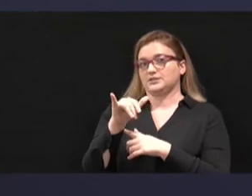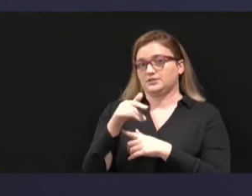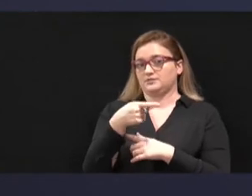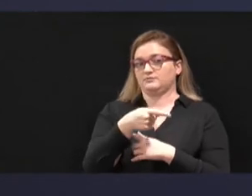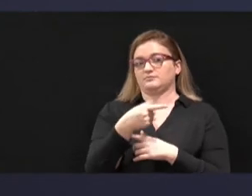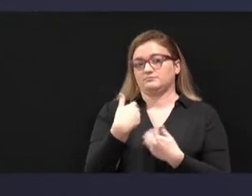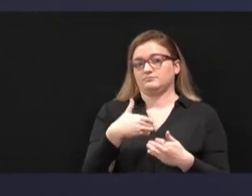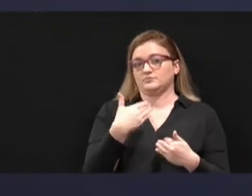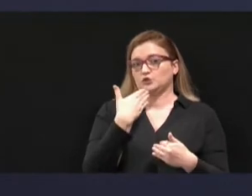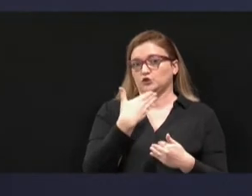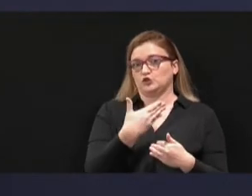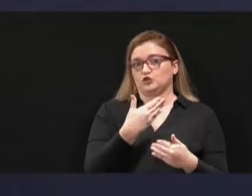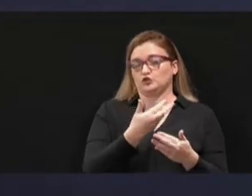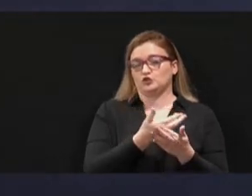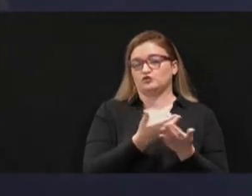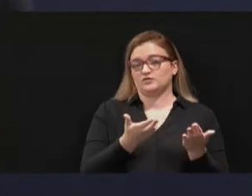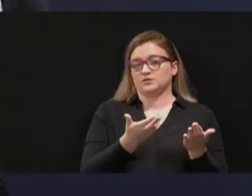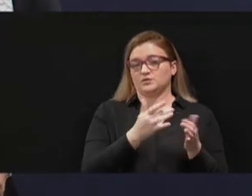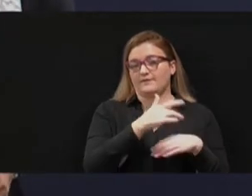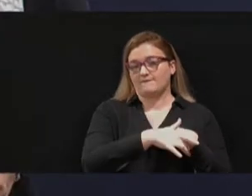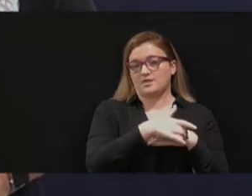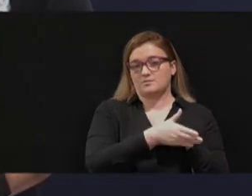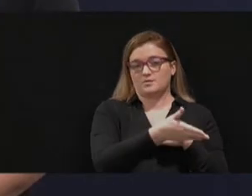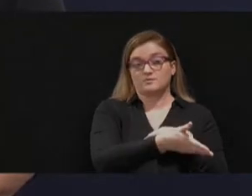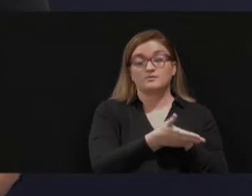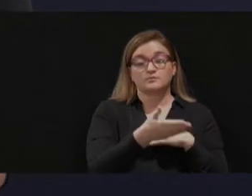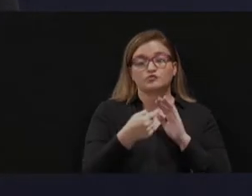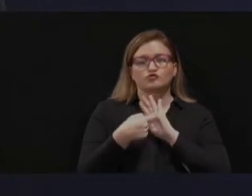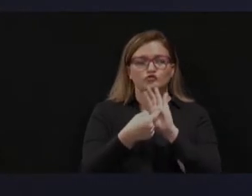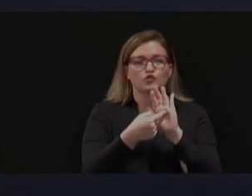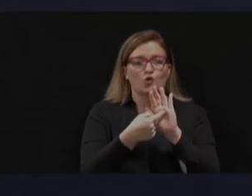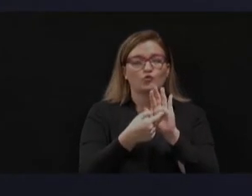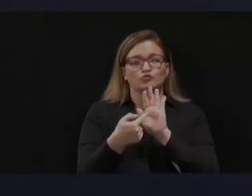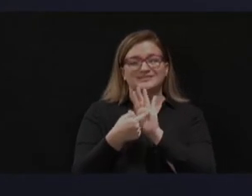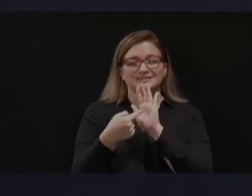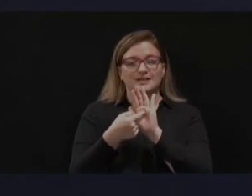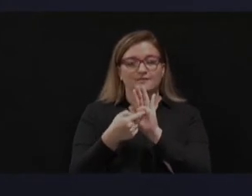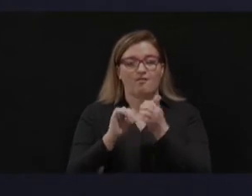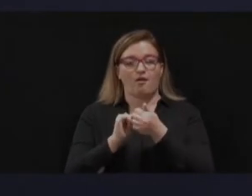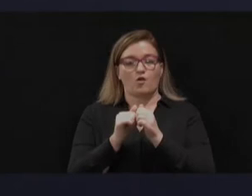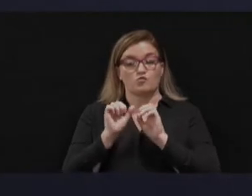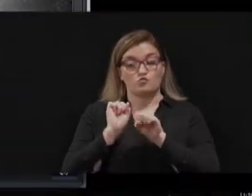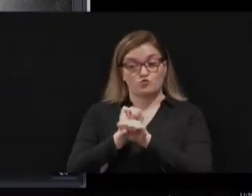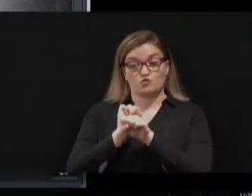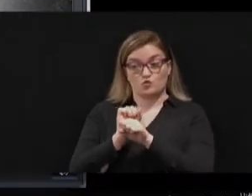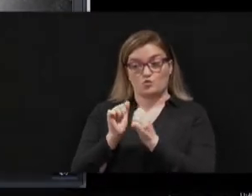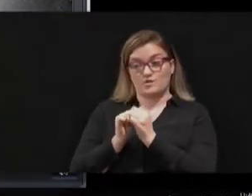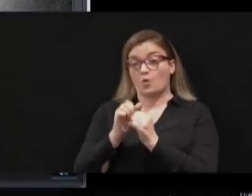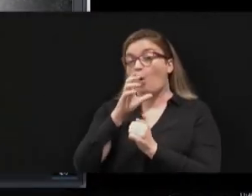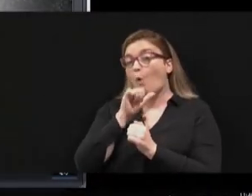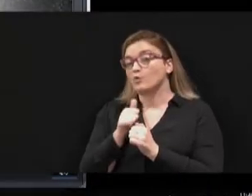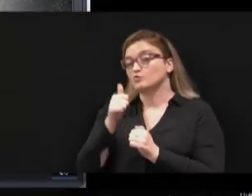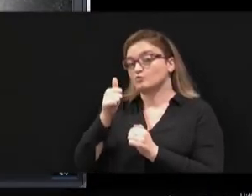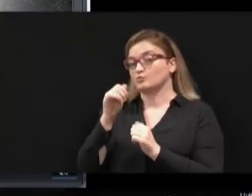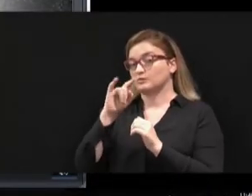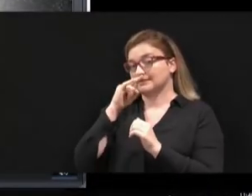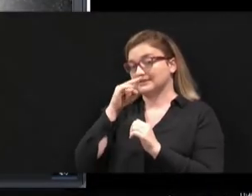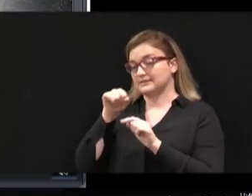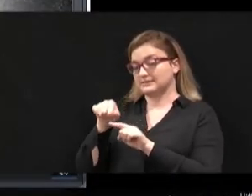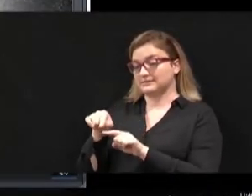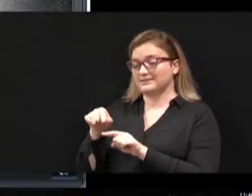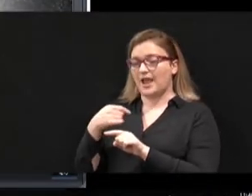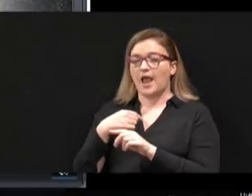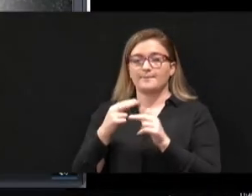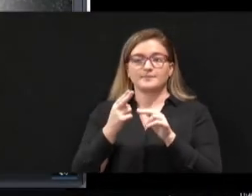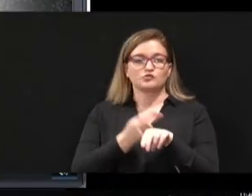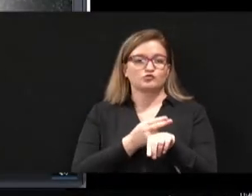I'm going to show you something to do with older kids. Where we're working on phonemic awareness. As you can see, I'm using blocks. And the